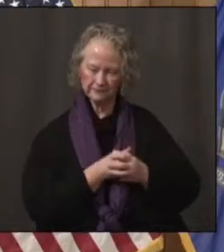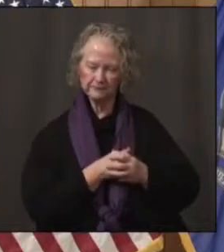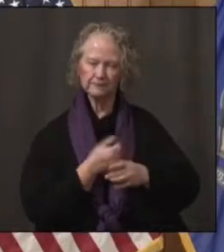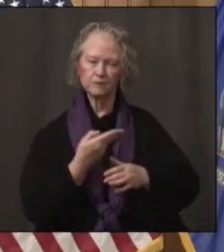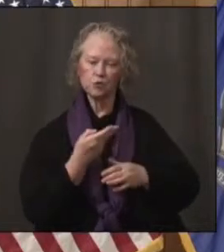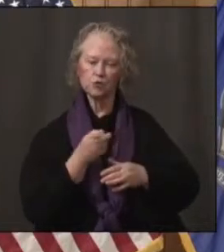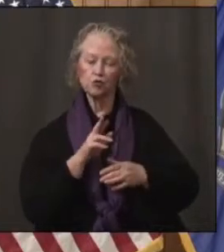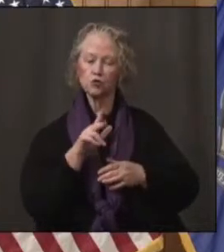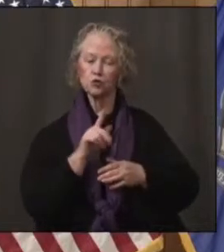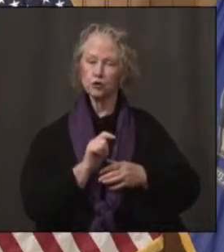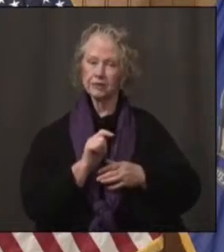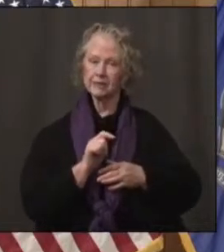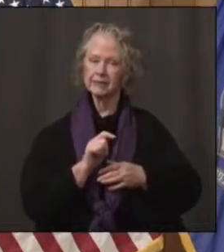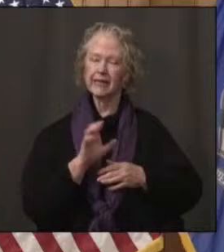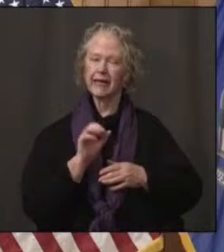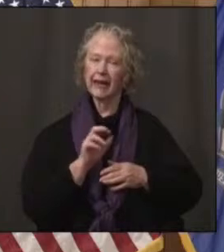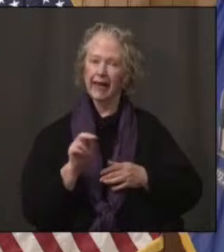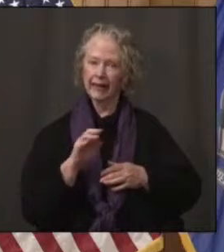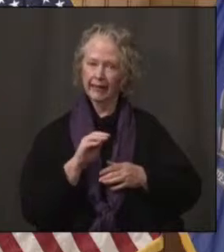Hearst Media.